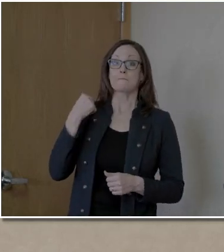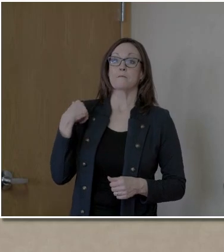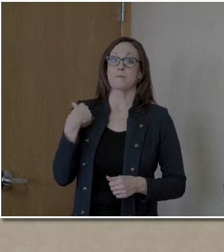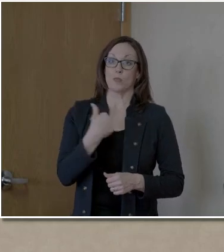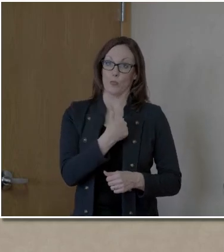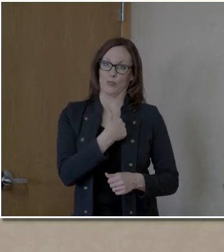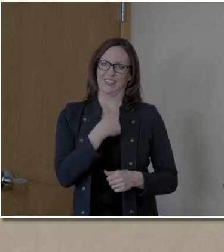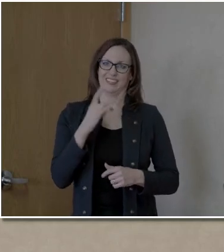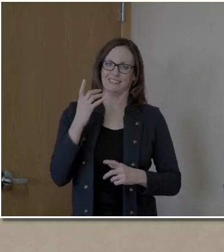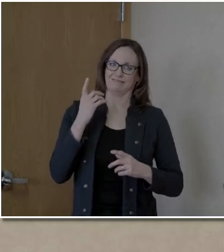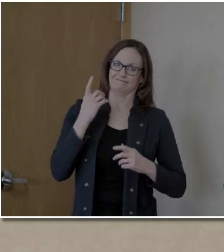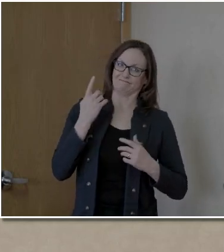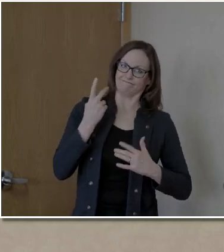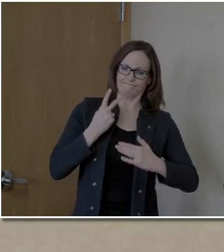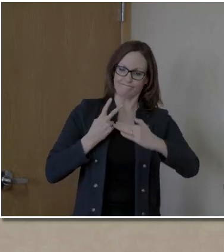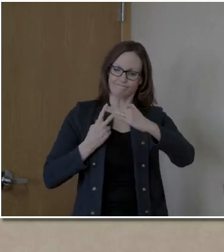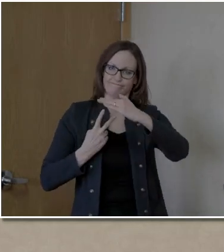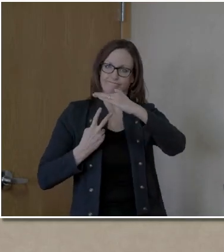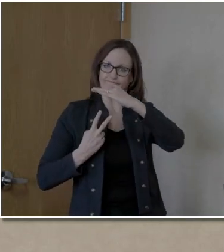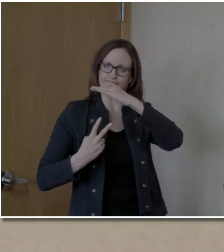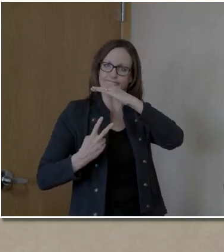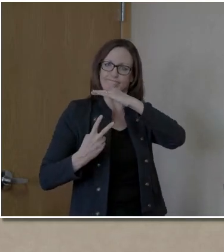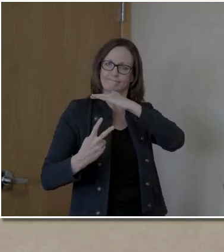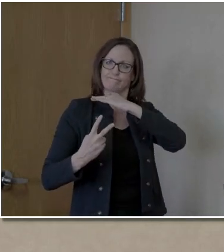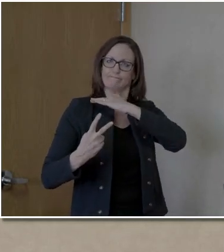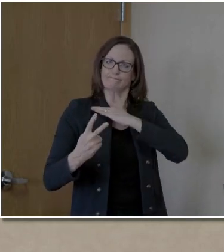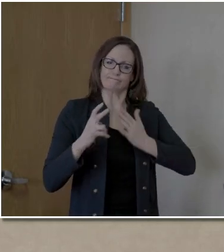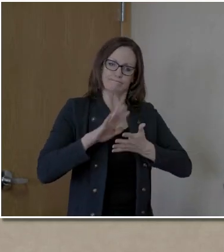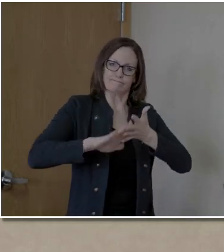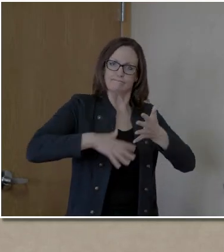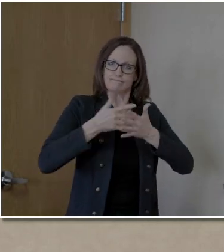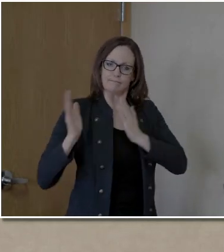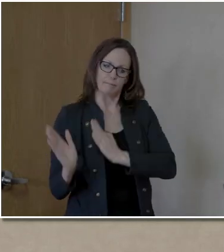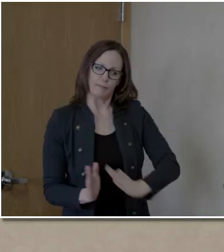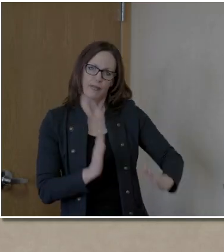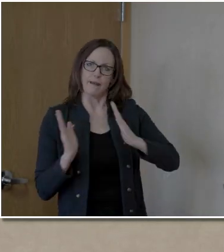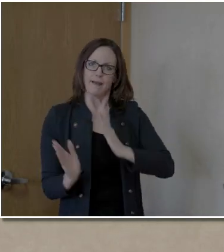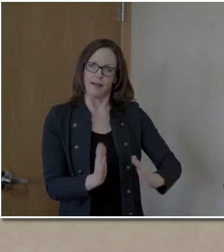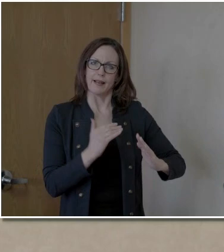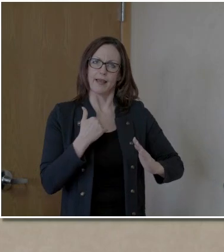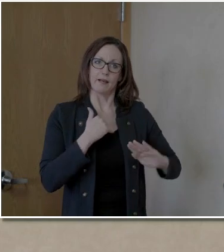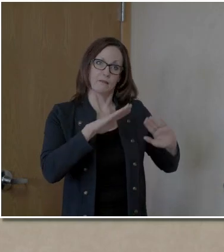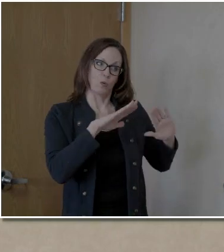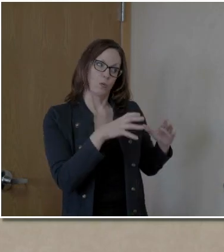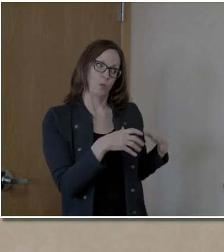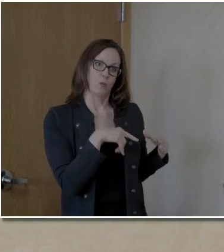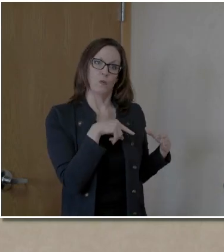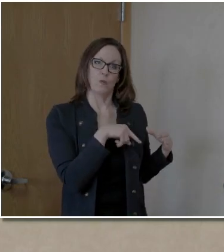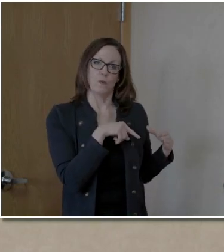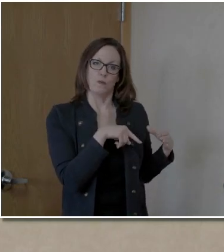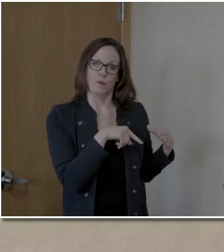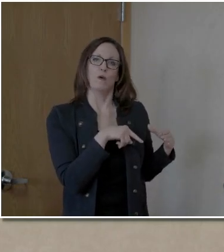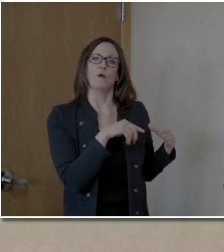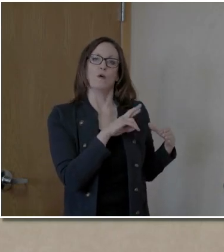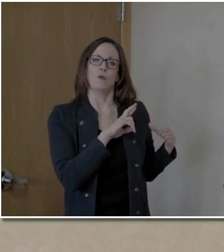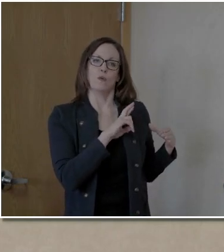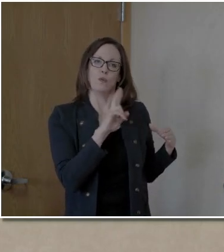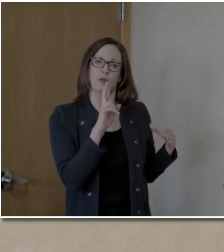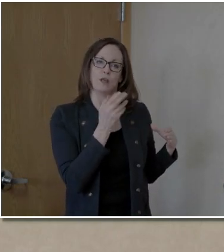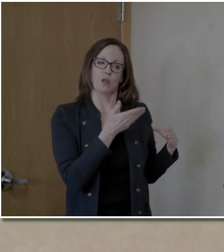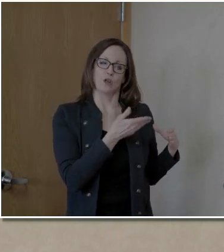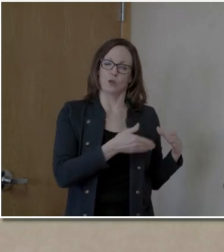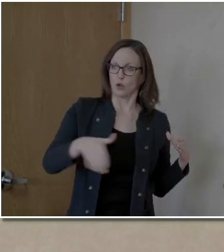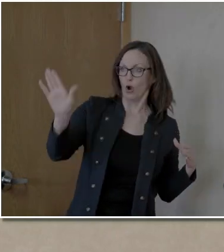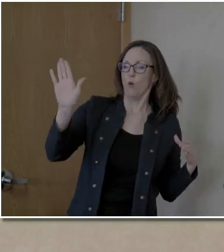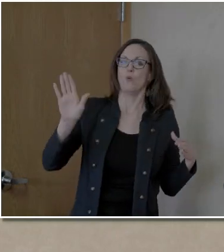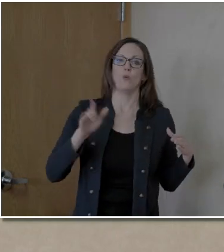States. I'm not able to talk about specific dates as it relates to deployments for operational considerations. But right now,